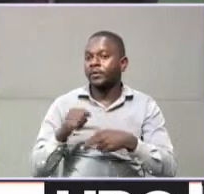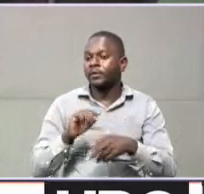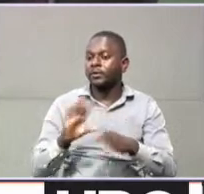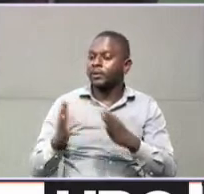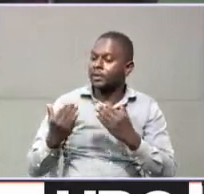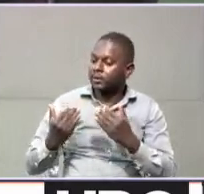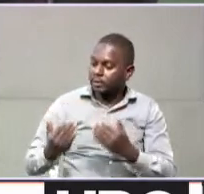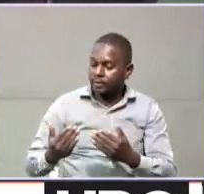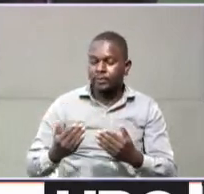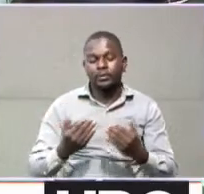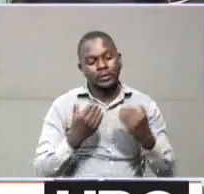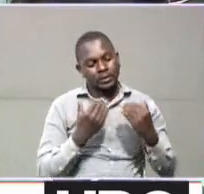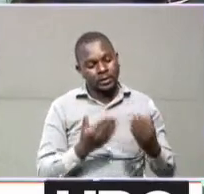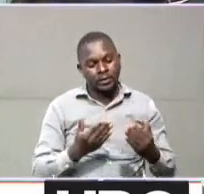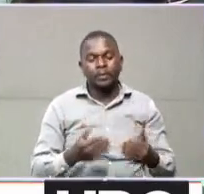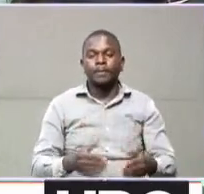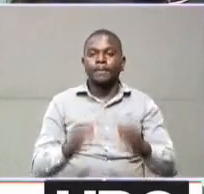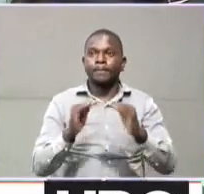thank you